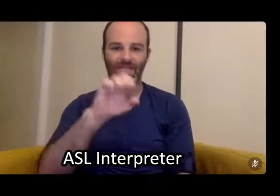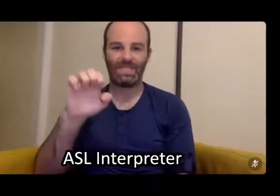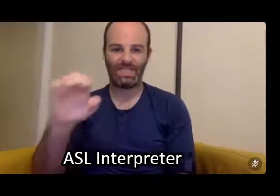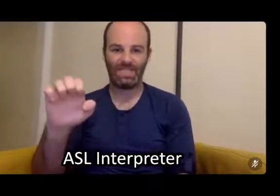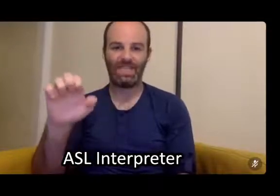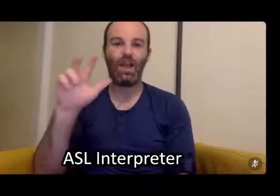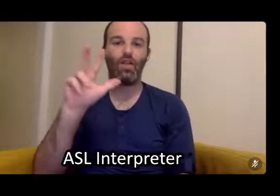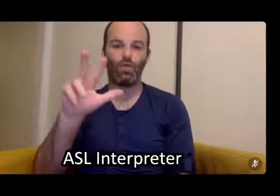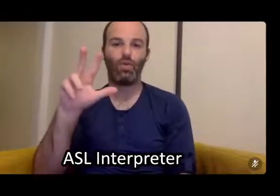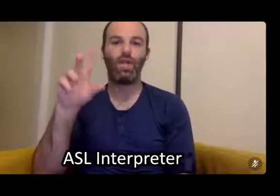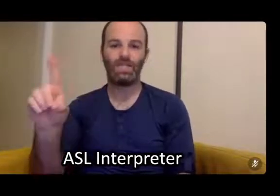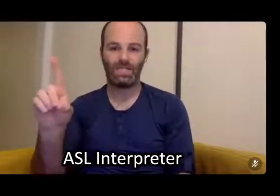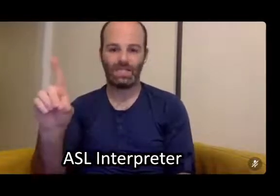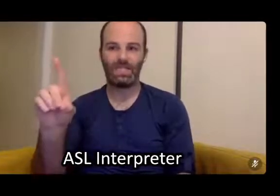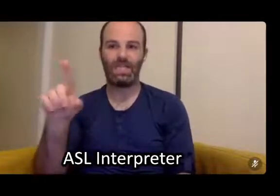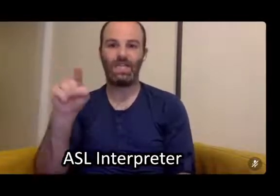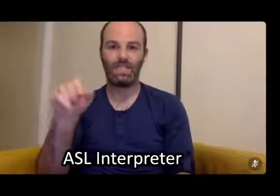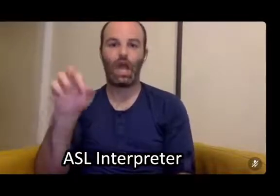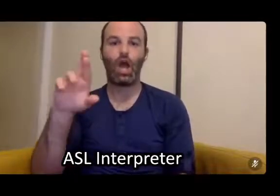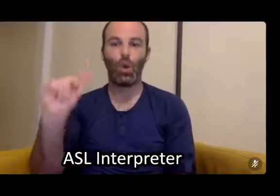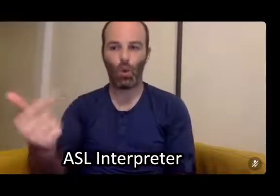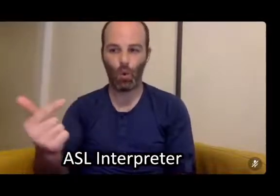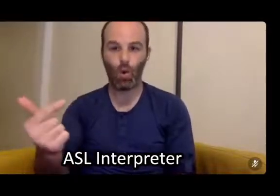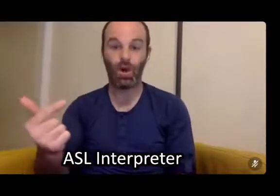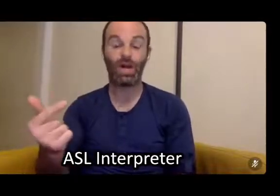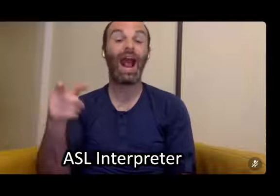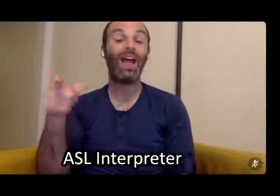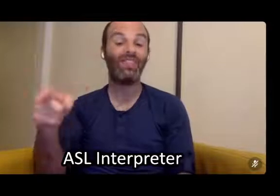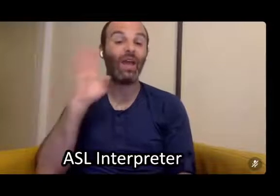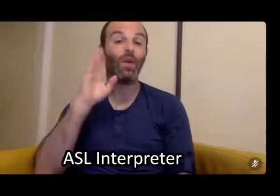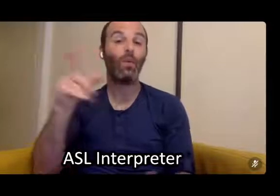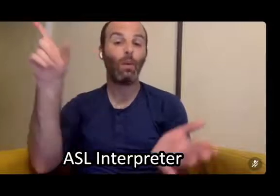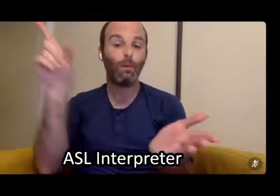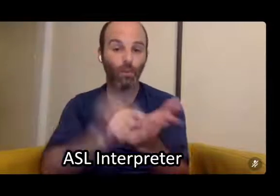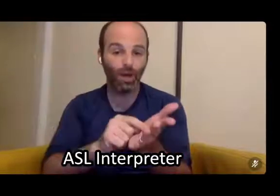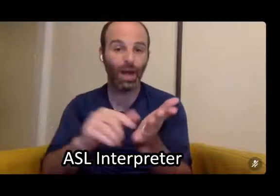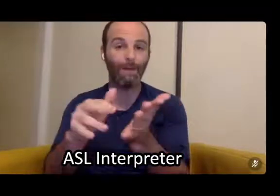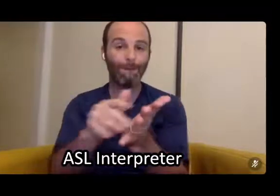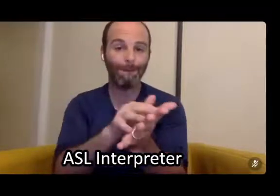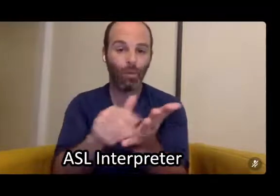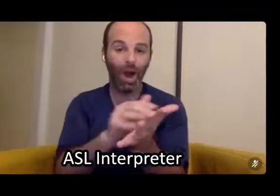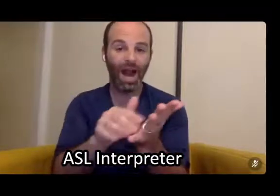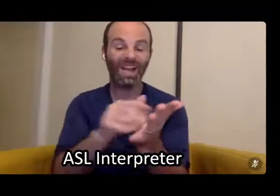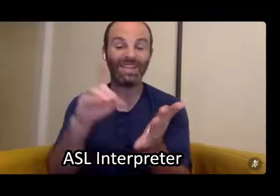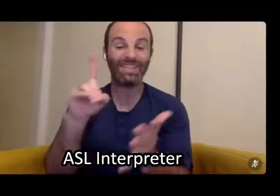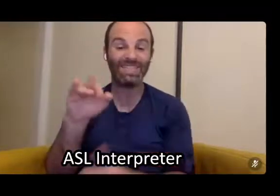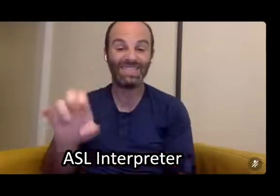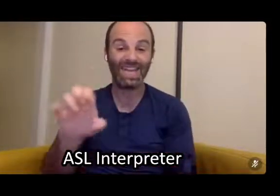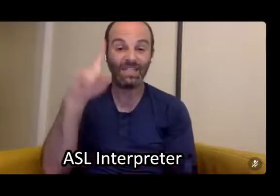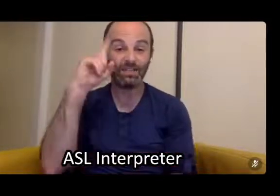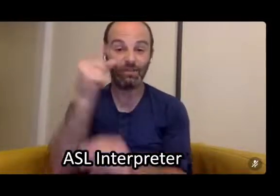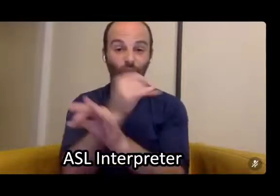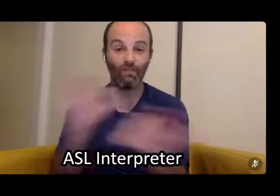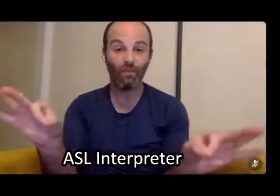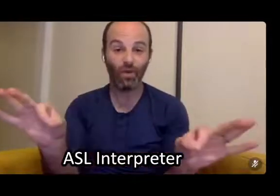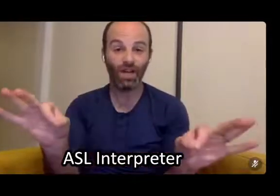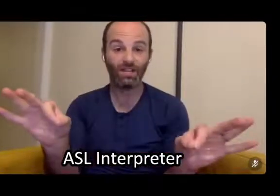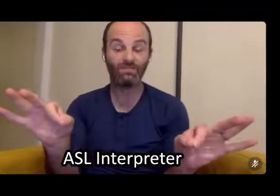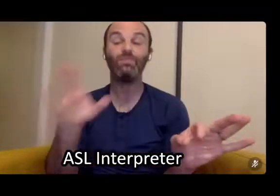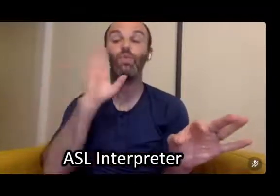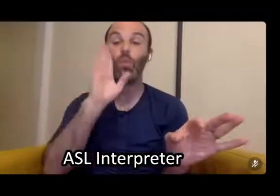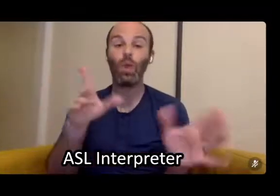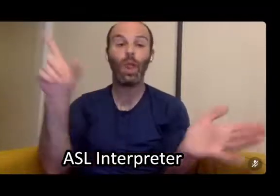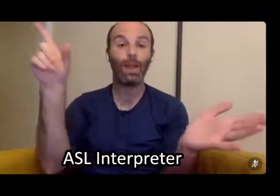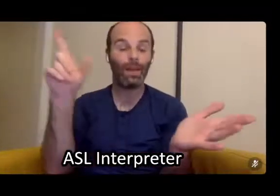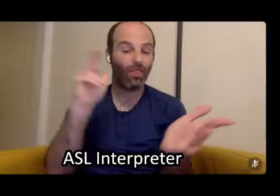SEE3D.org. And they will print you Braille dice for free. They'll actually print you any accessible tools you need 3D